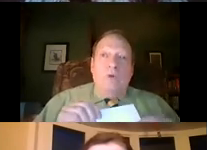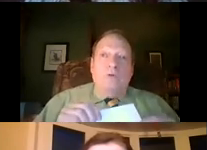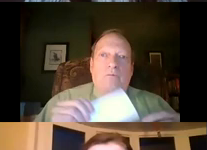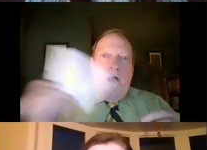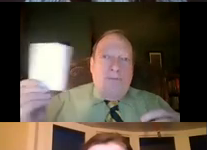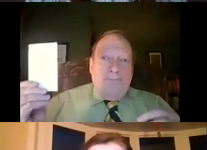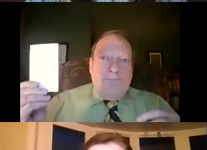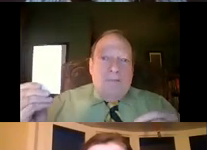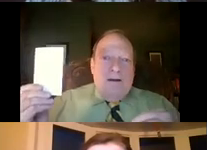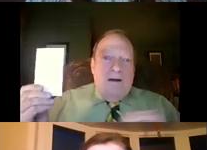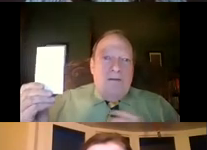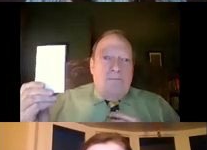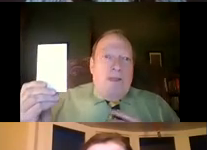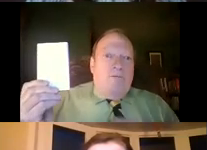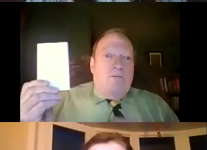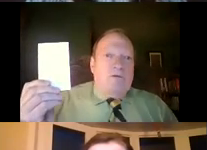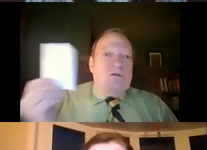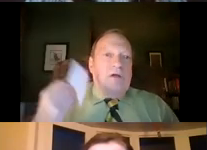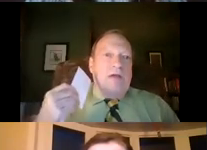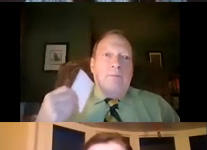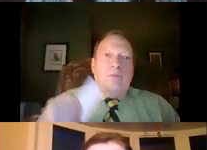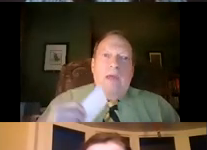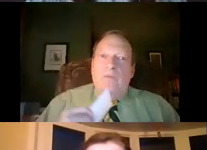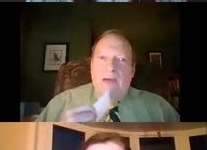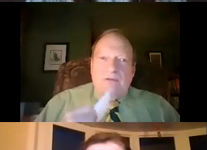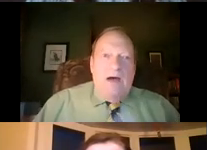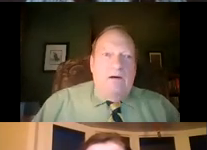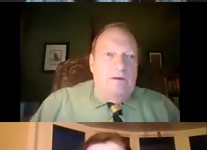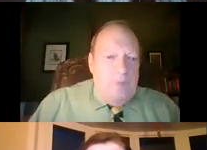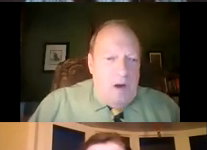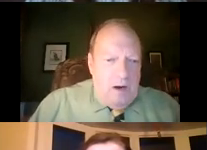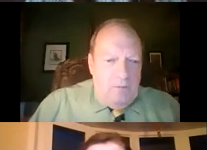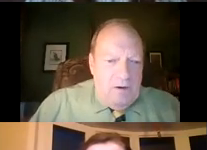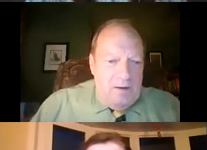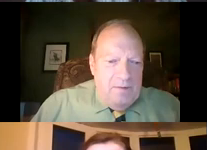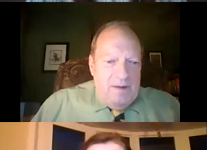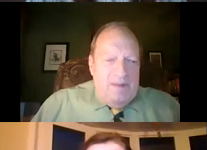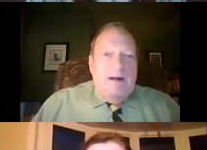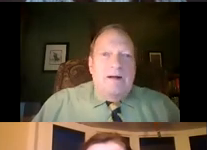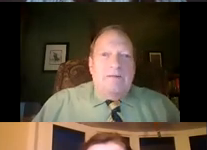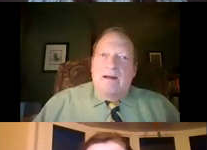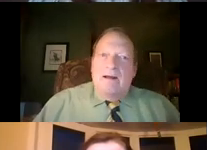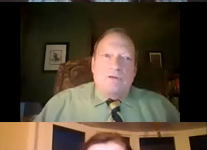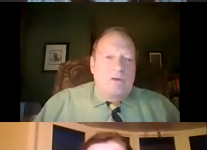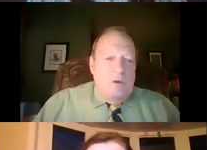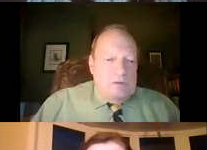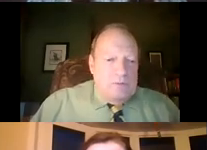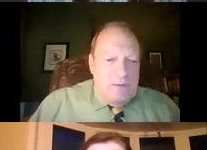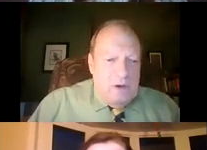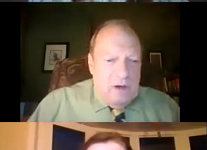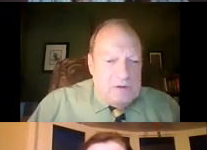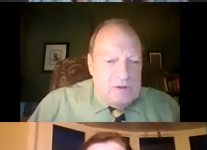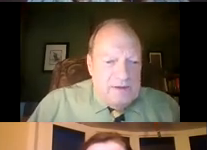there was also fun. For instance, on campus, we had the Rascaller, a bar where I used to hold